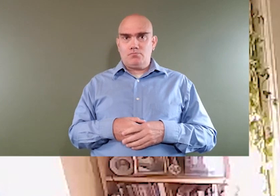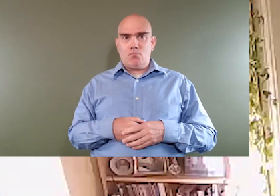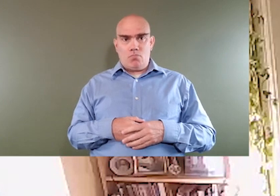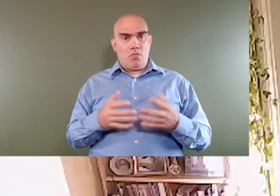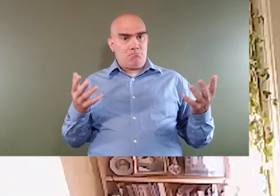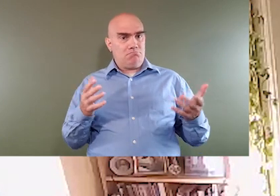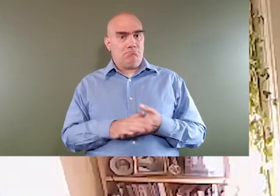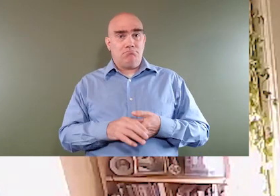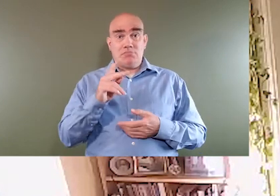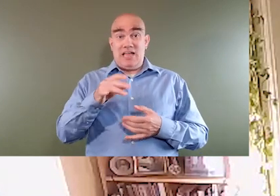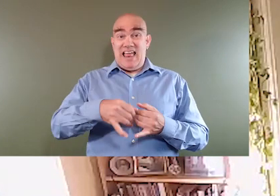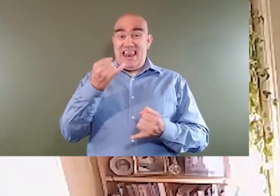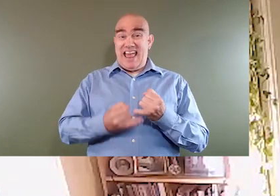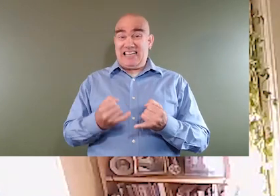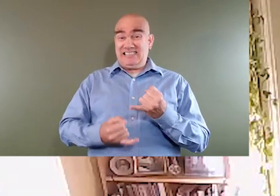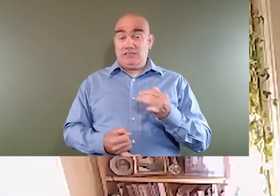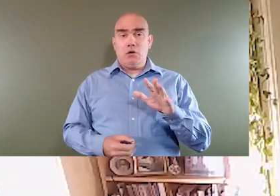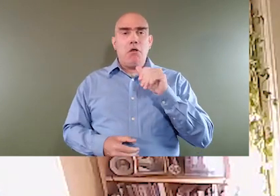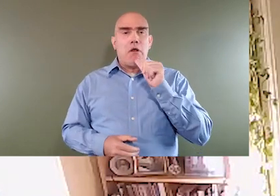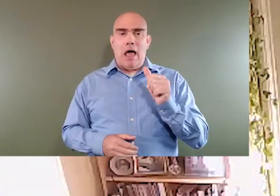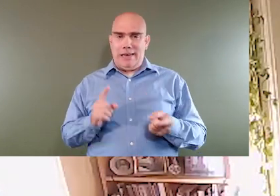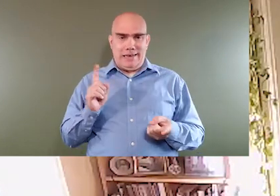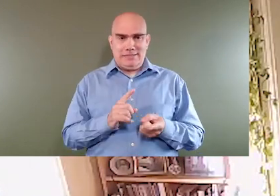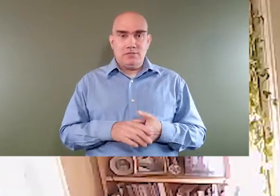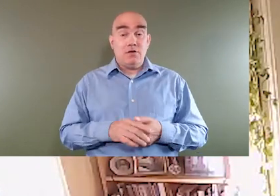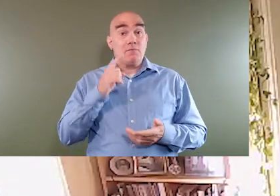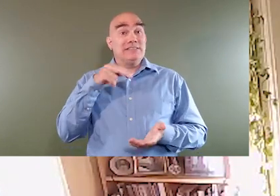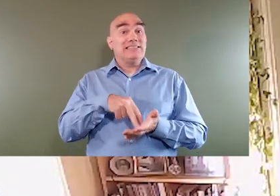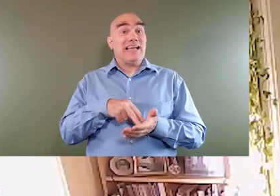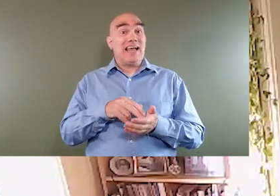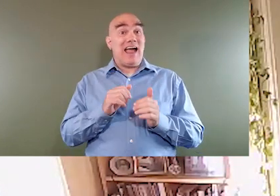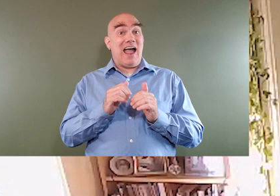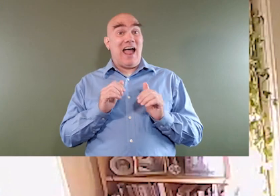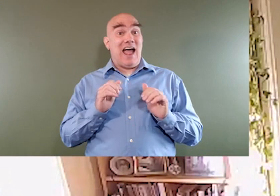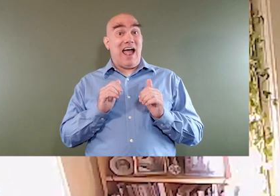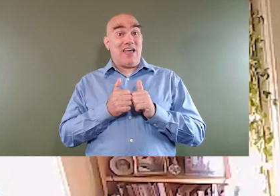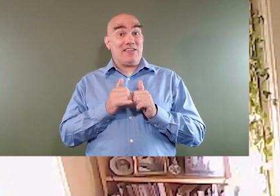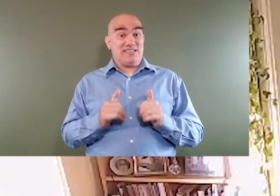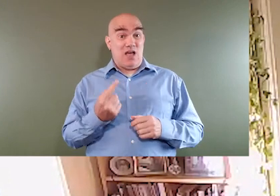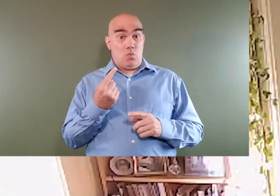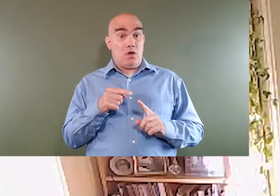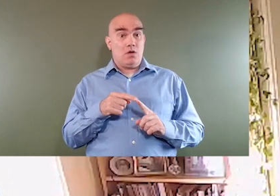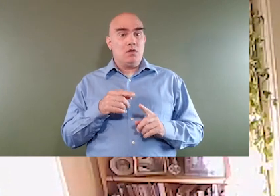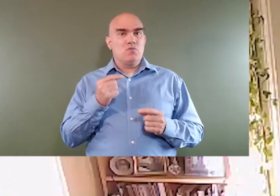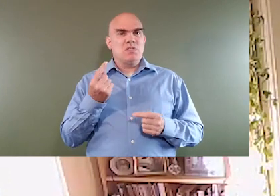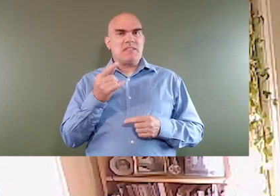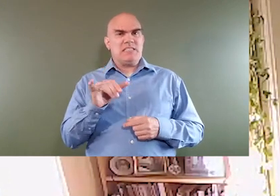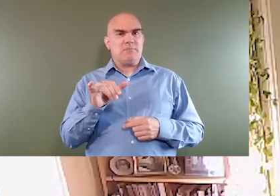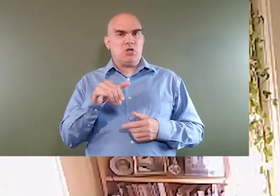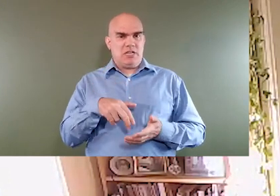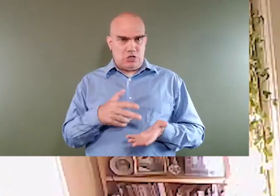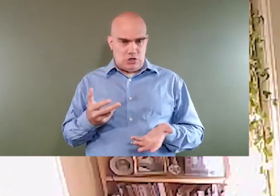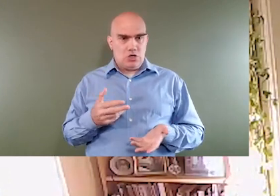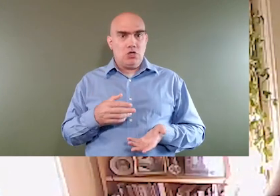Okay, and last but not least, so standing athletes for that one, you're gonna be doing something kind of similar here. So you're